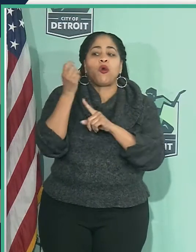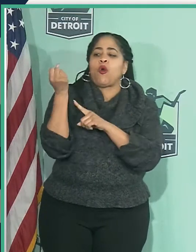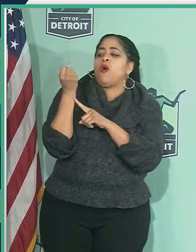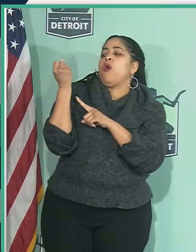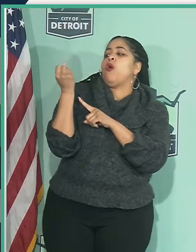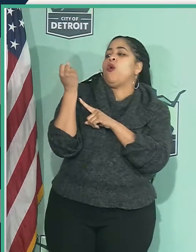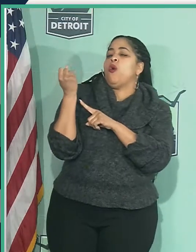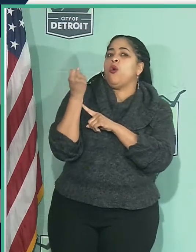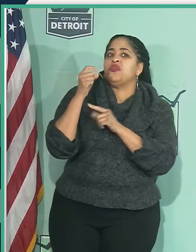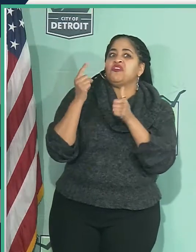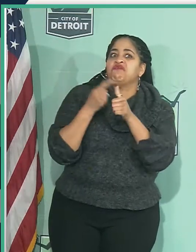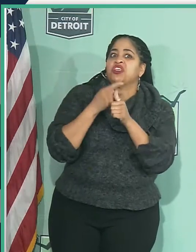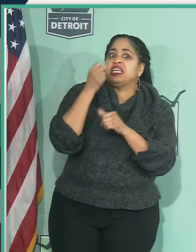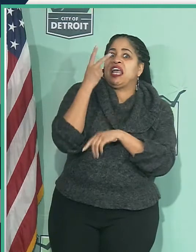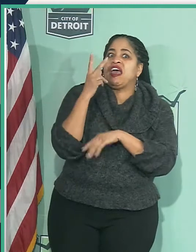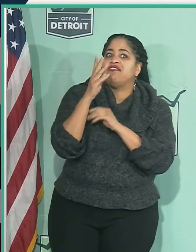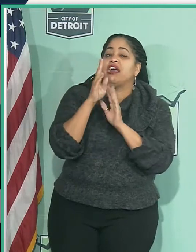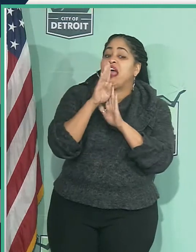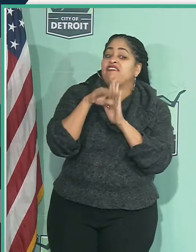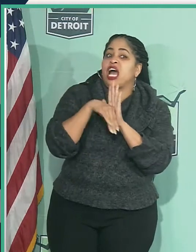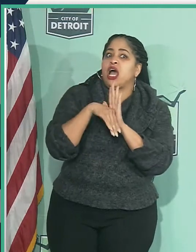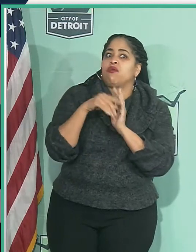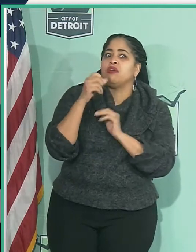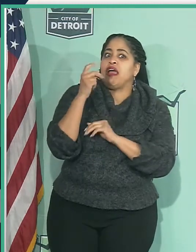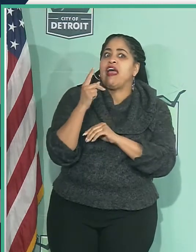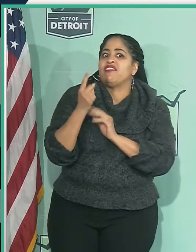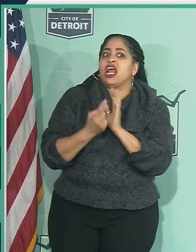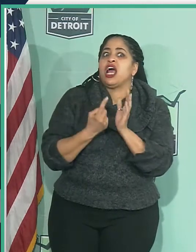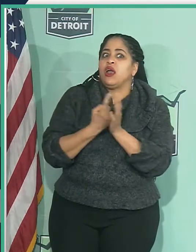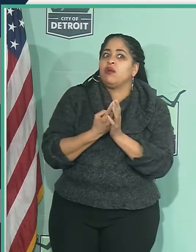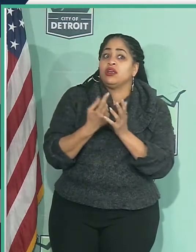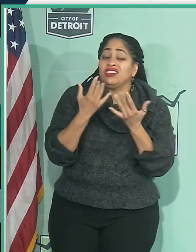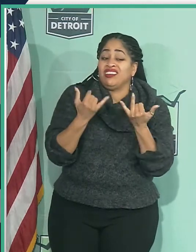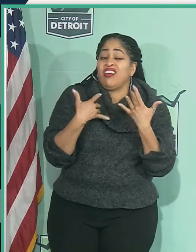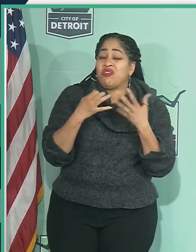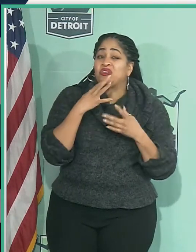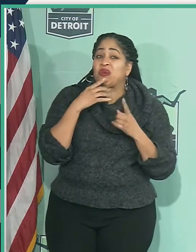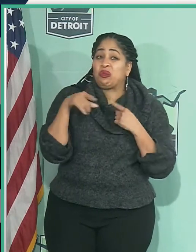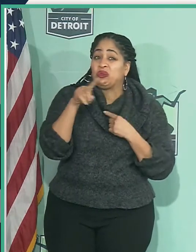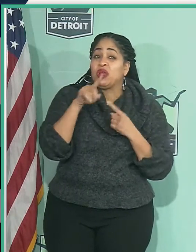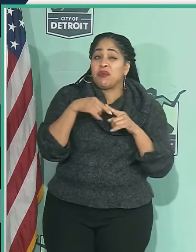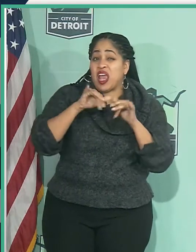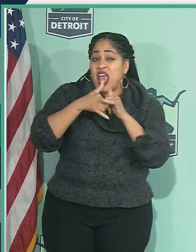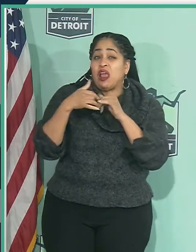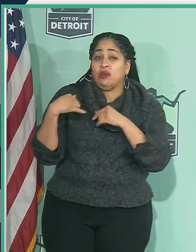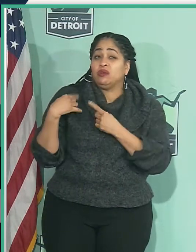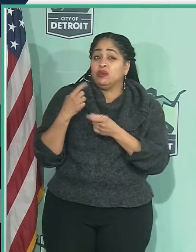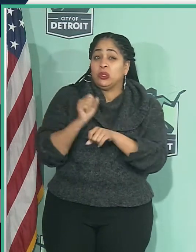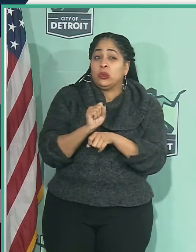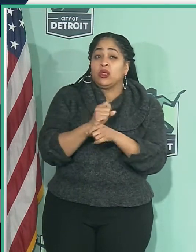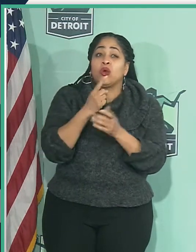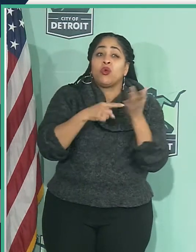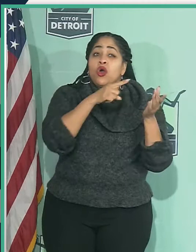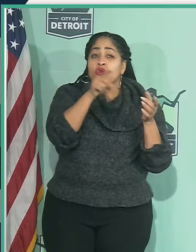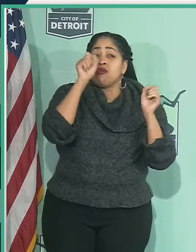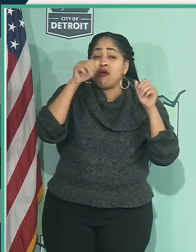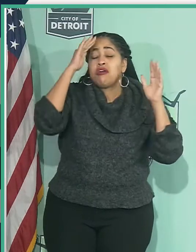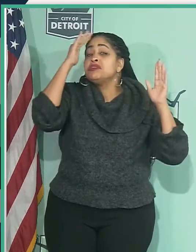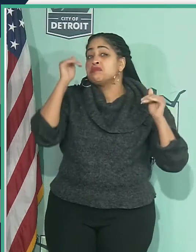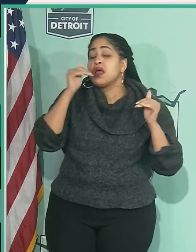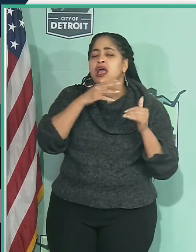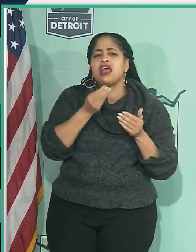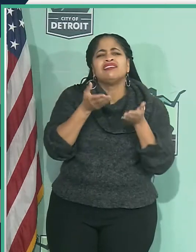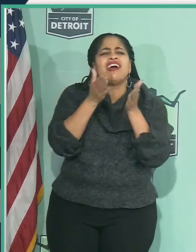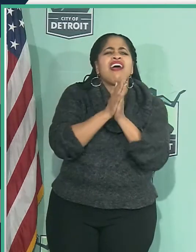hour. And so I just wanted to talk today about how this is working, what you can expect, and